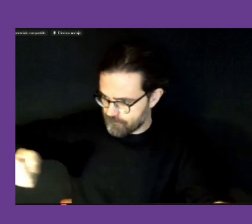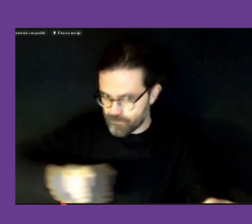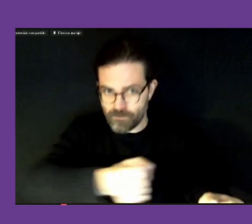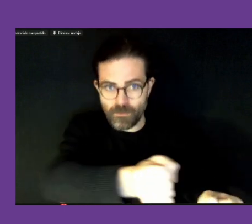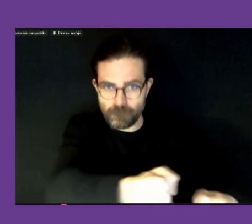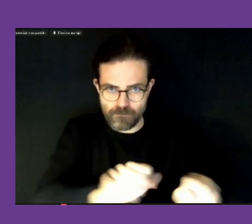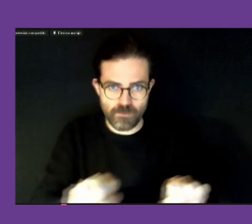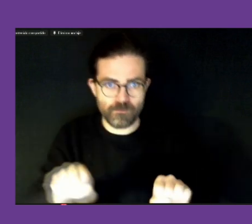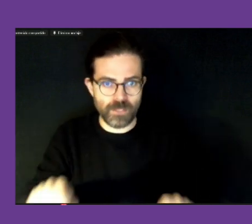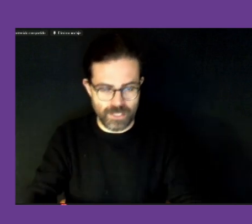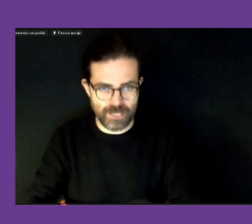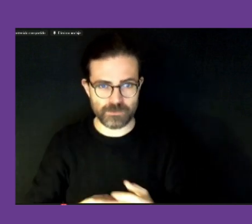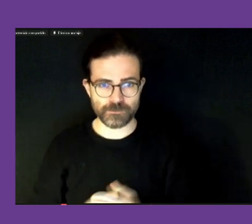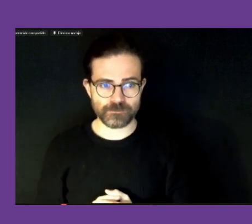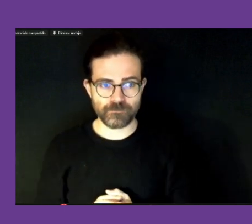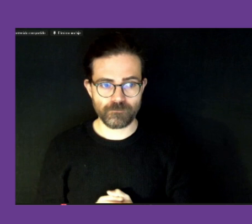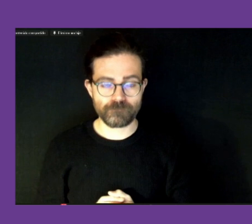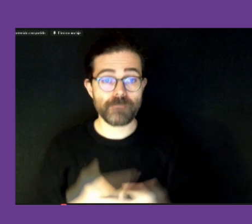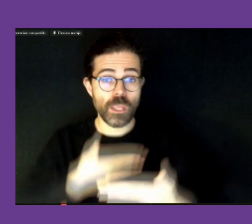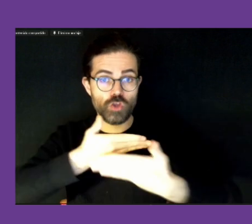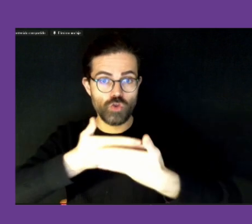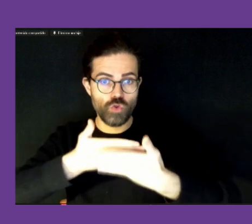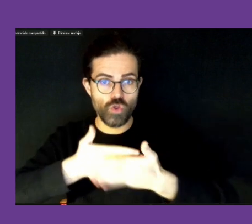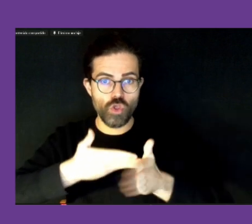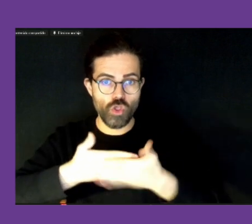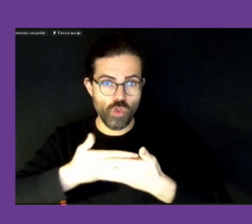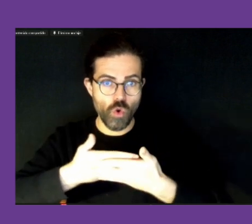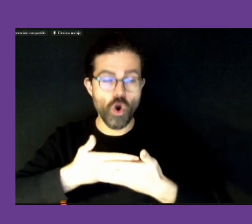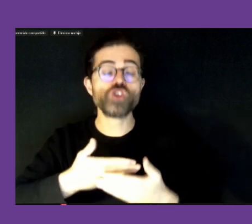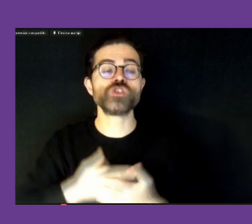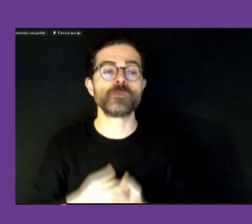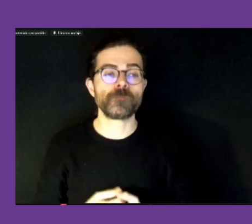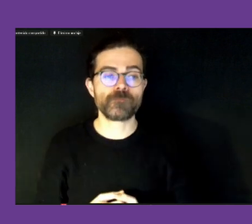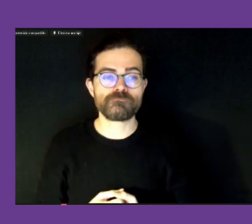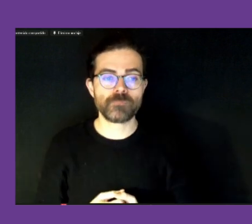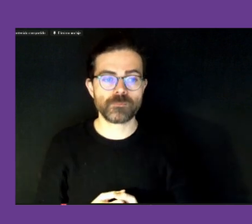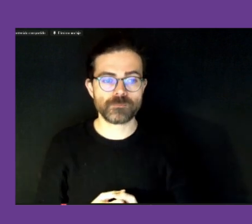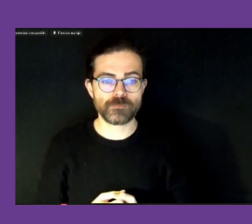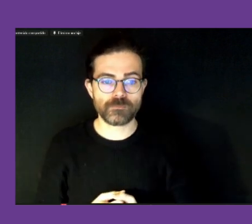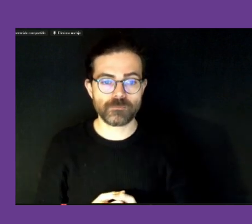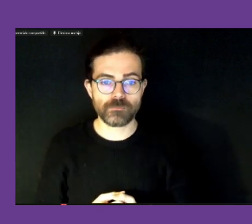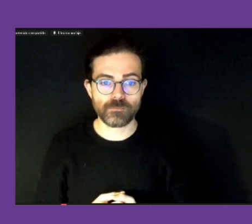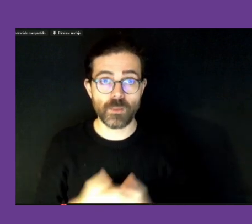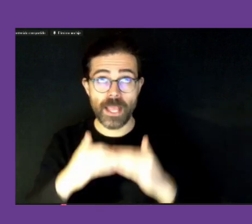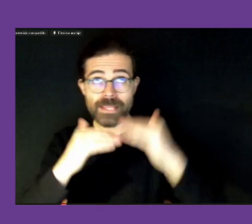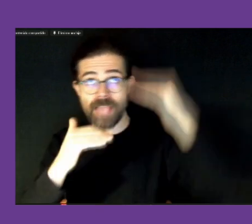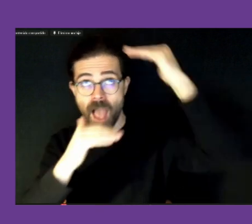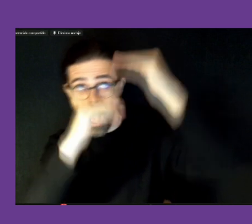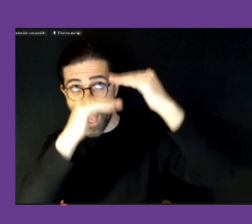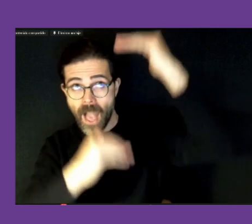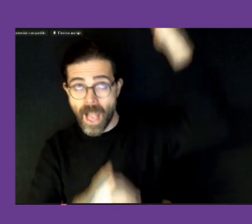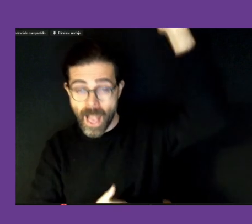it says doors should have adequate clear height to allow free passage.